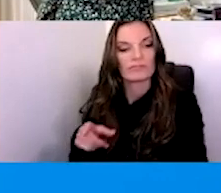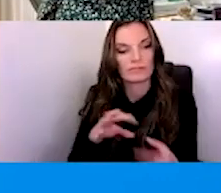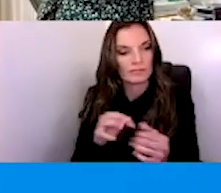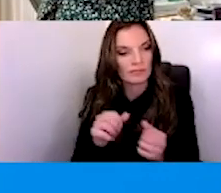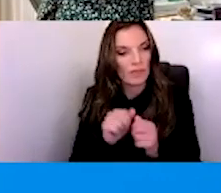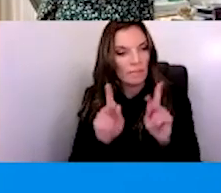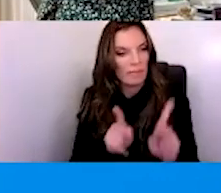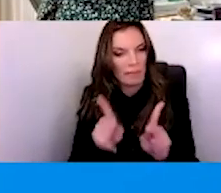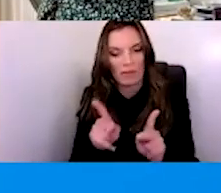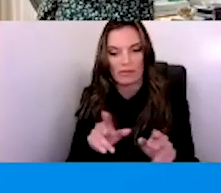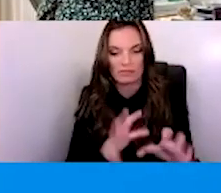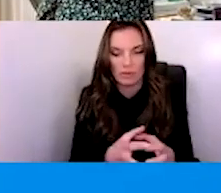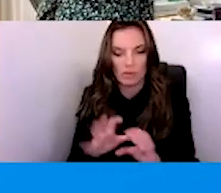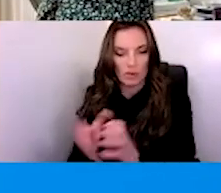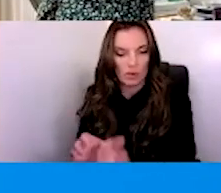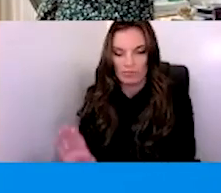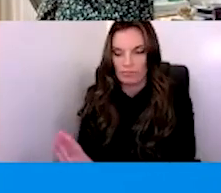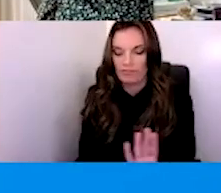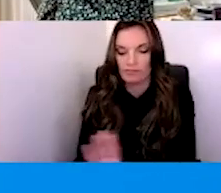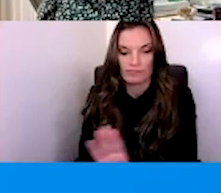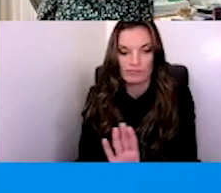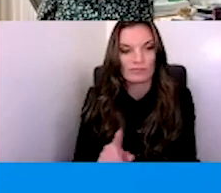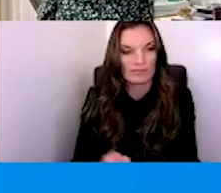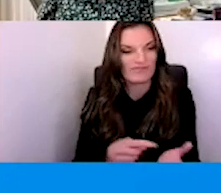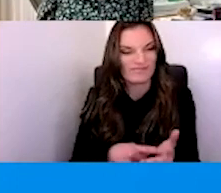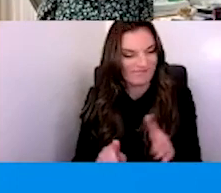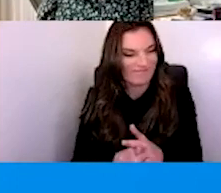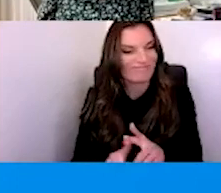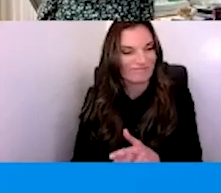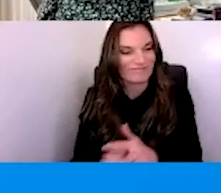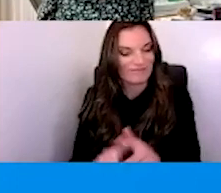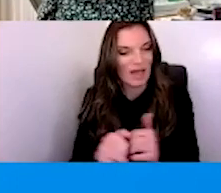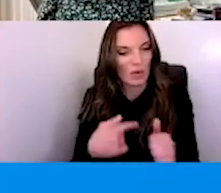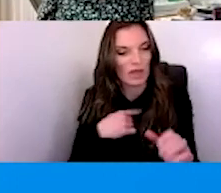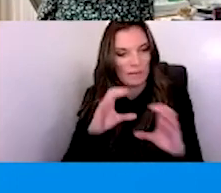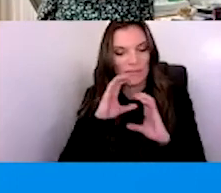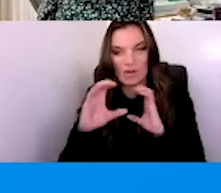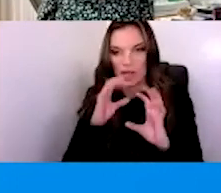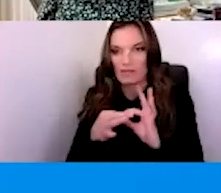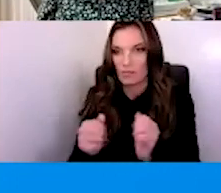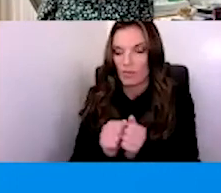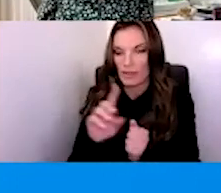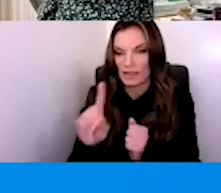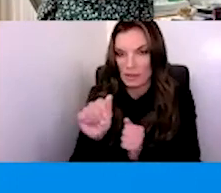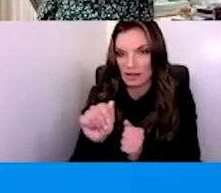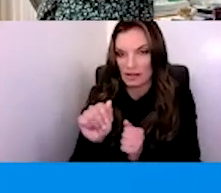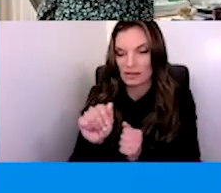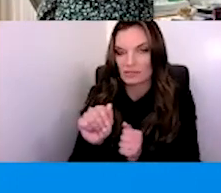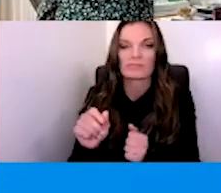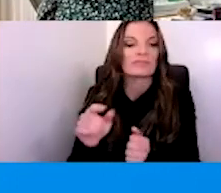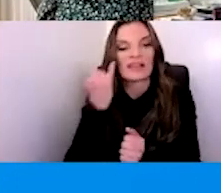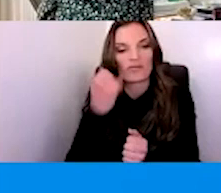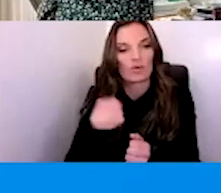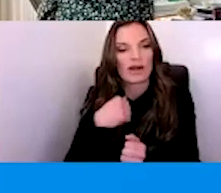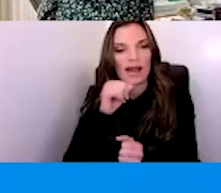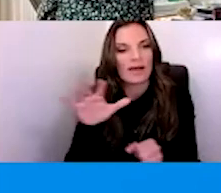one or more groups of people. And so sometimes this comes up in the ways that we communicate about disability when we're not culturally informed. So